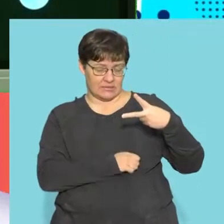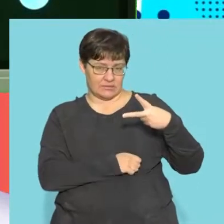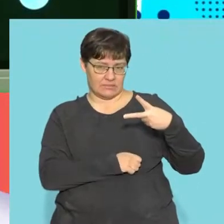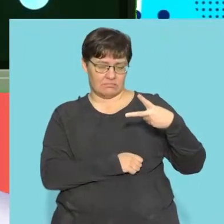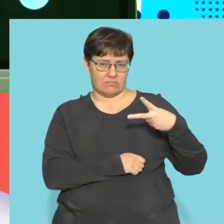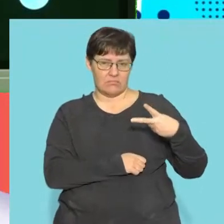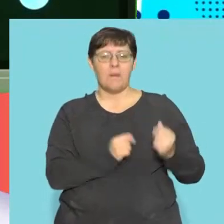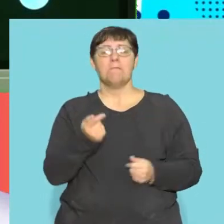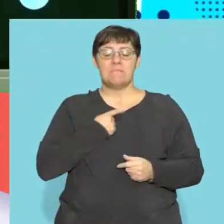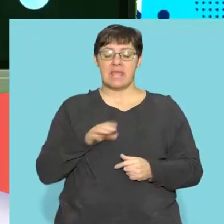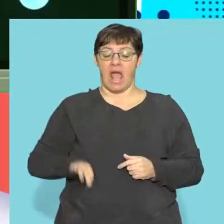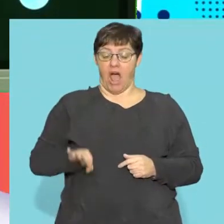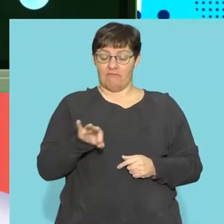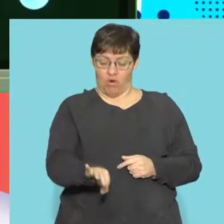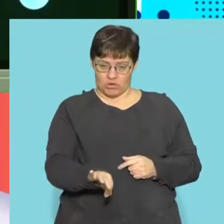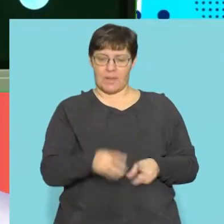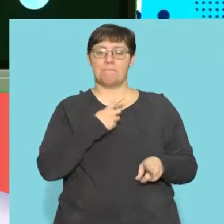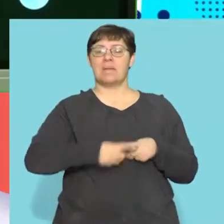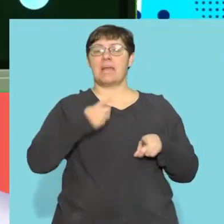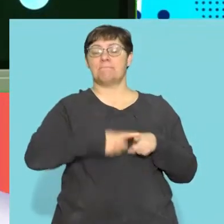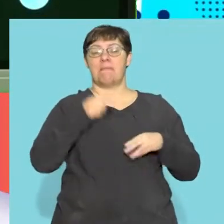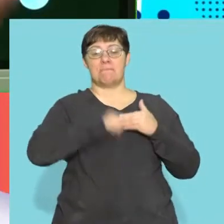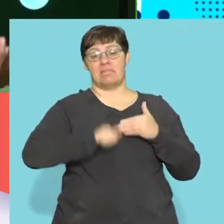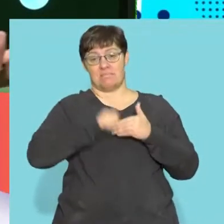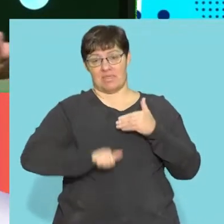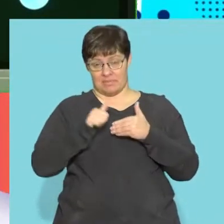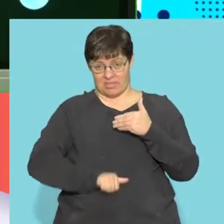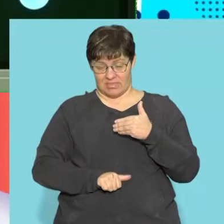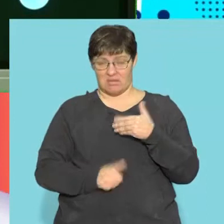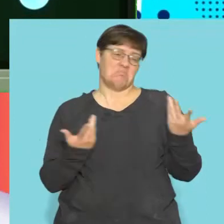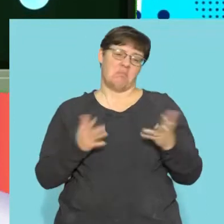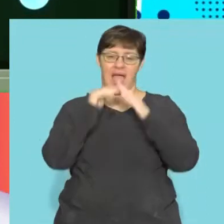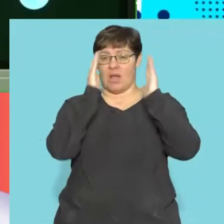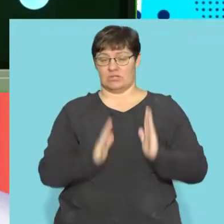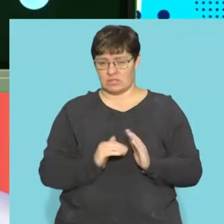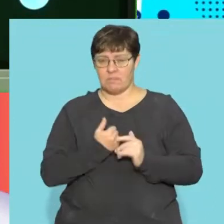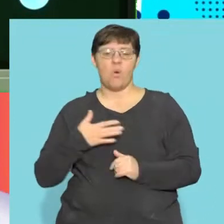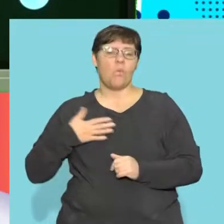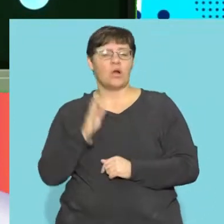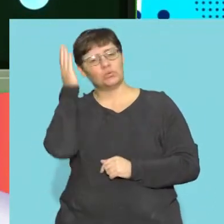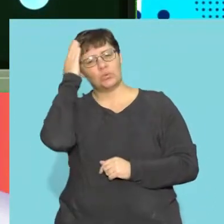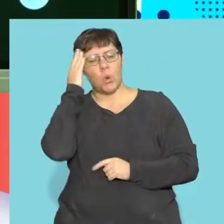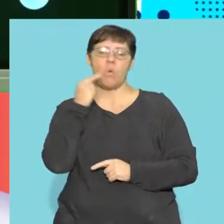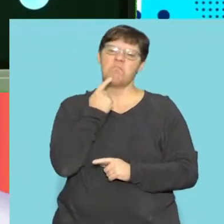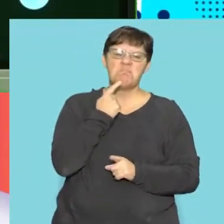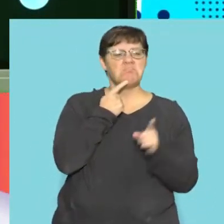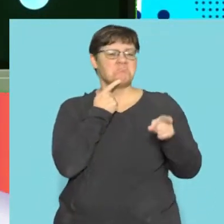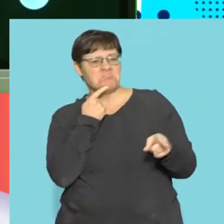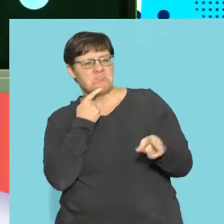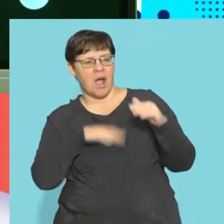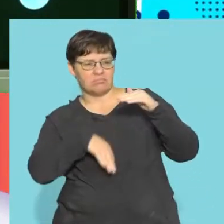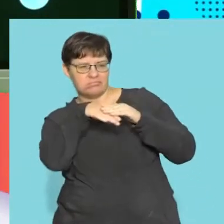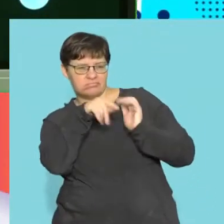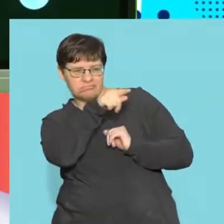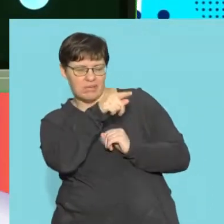much you can afford to pay on a month-to-month basis, maybe for a house. So you want to know how much the house must